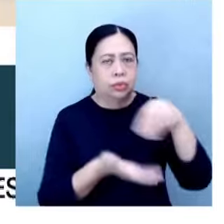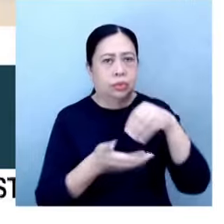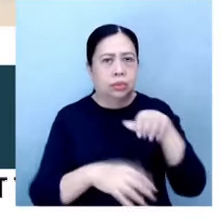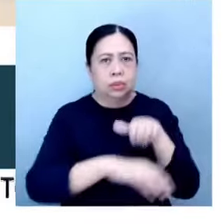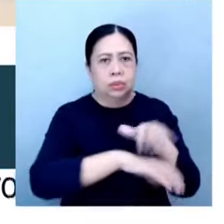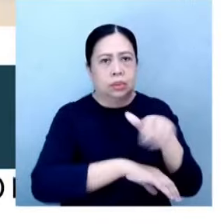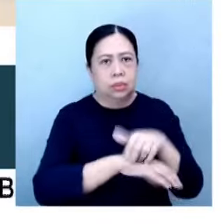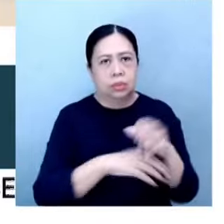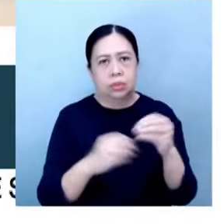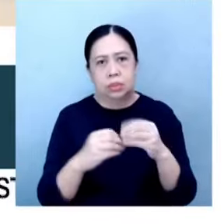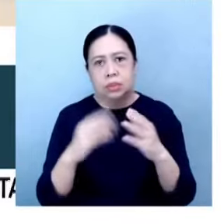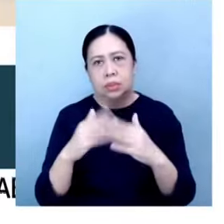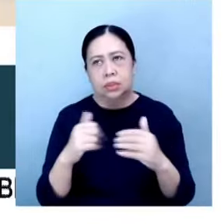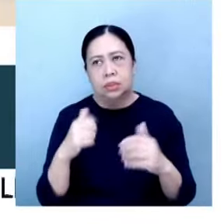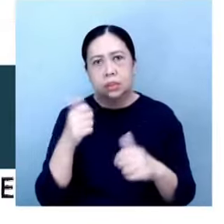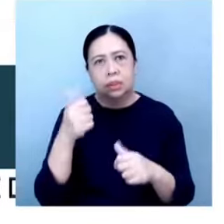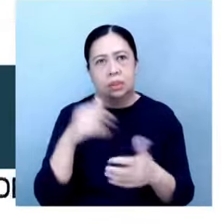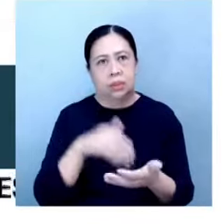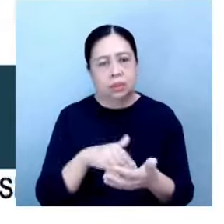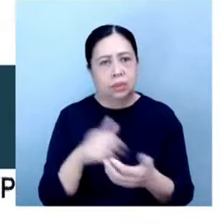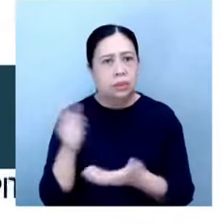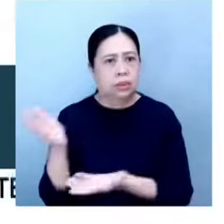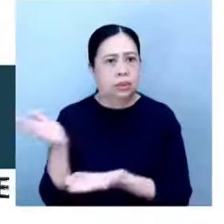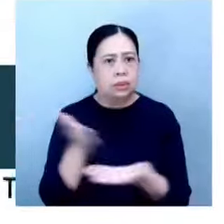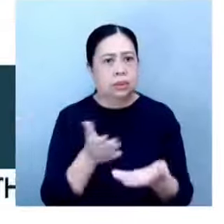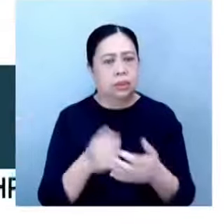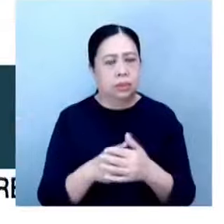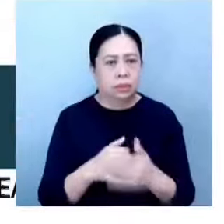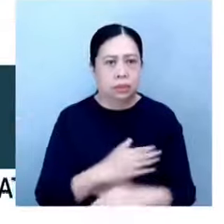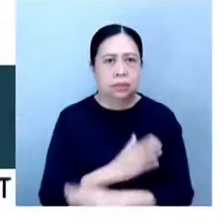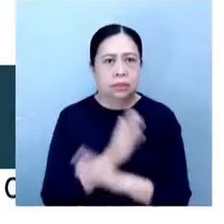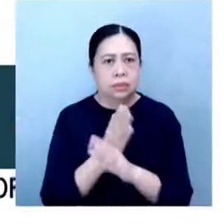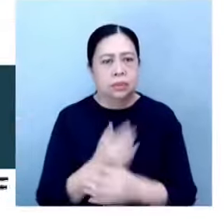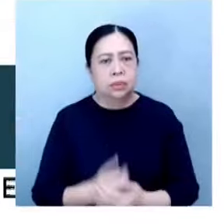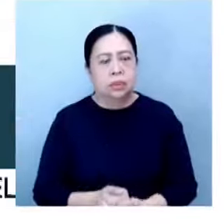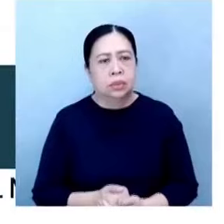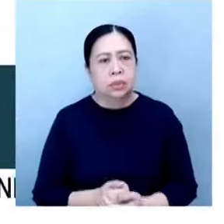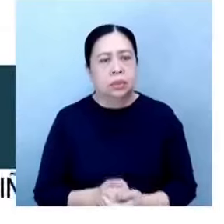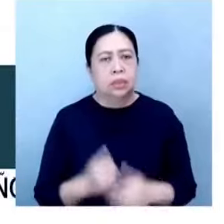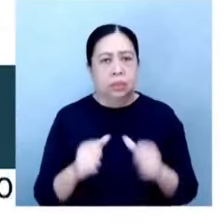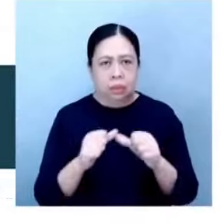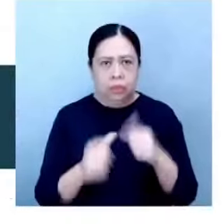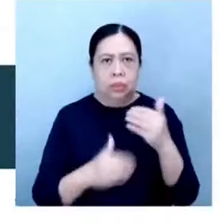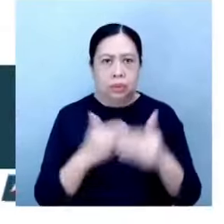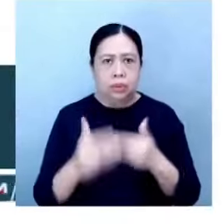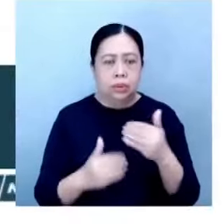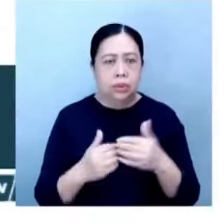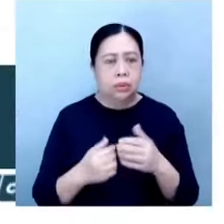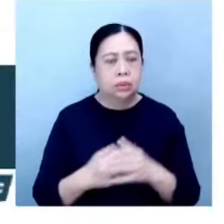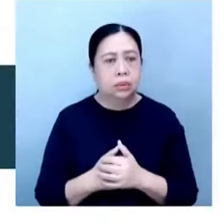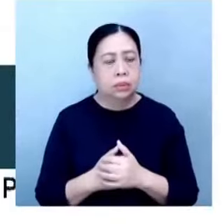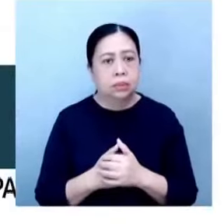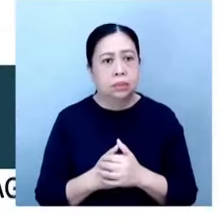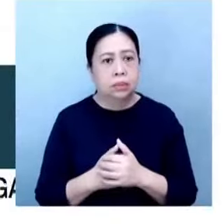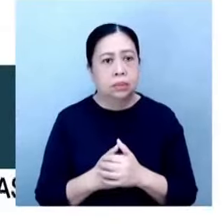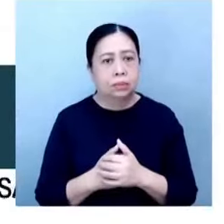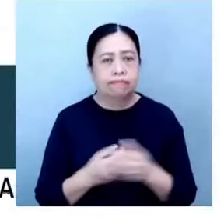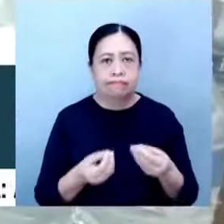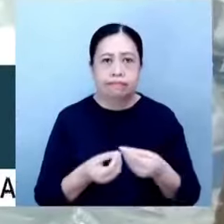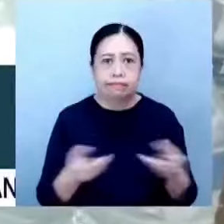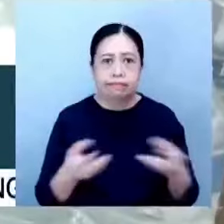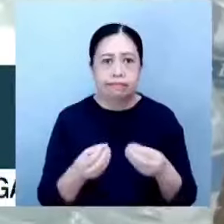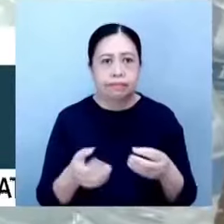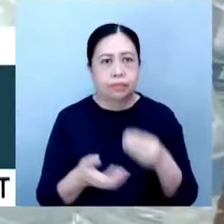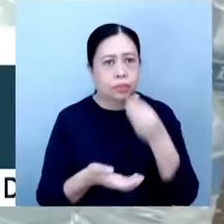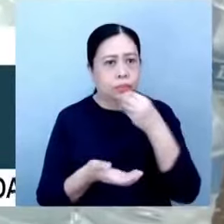than 10,000 food packs na pong dumating sa distrito. At ang gawin ngayon ang pagbibigay ng mga food